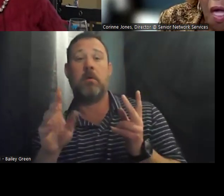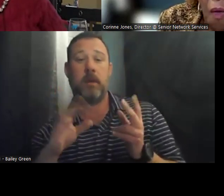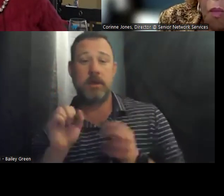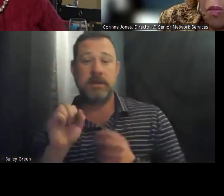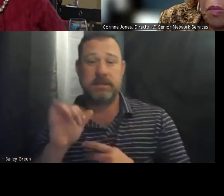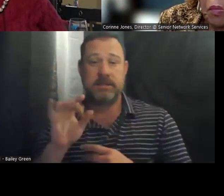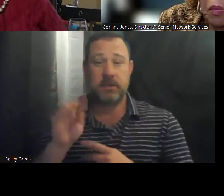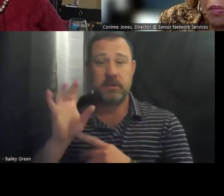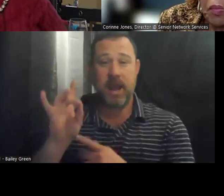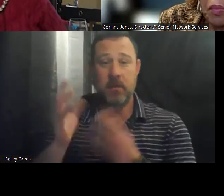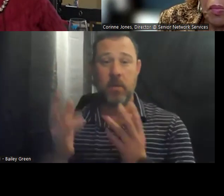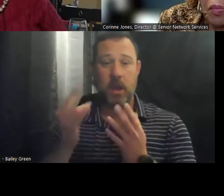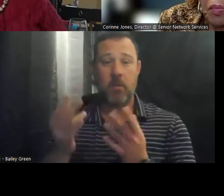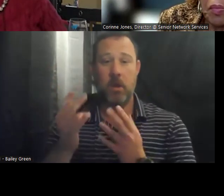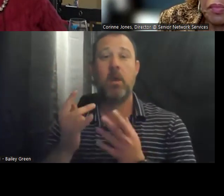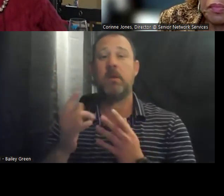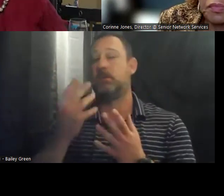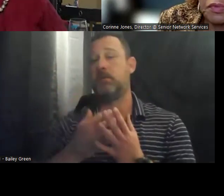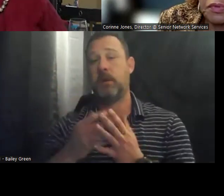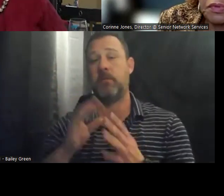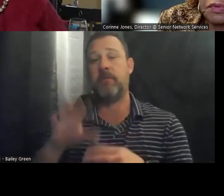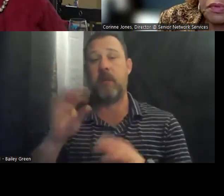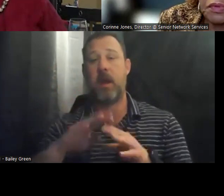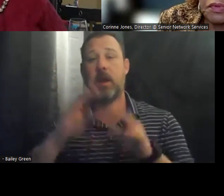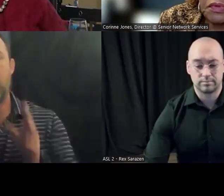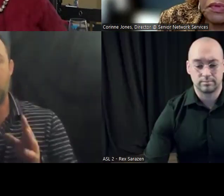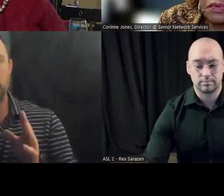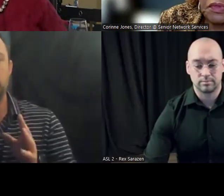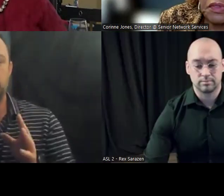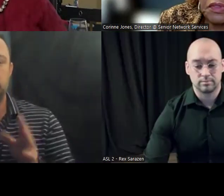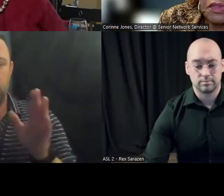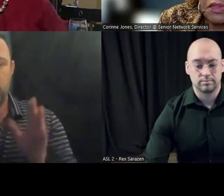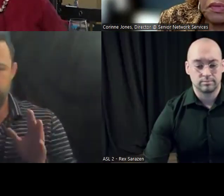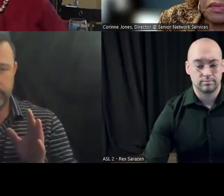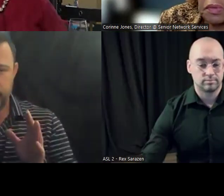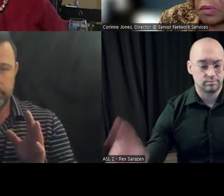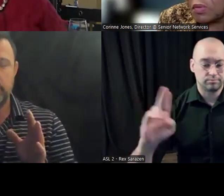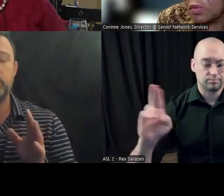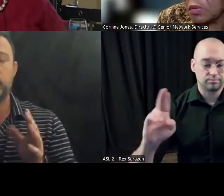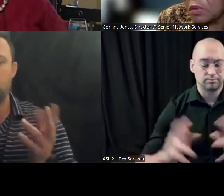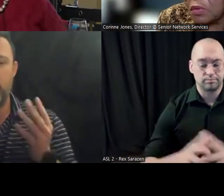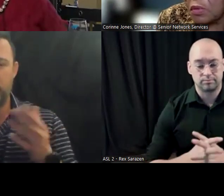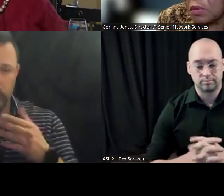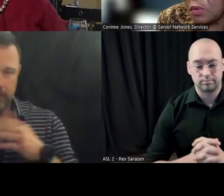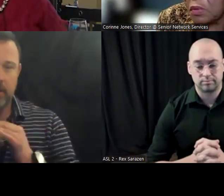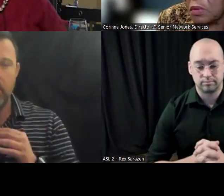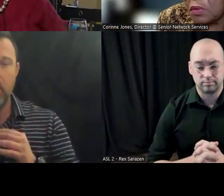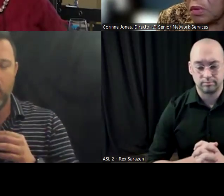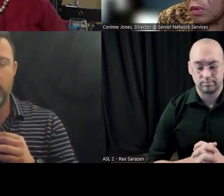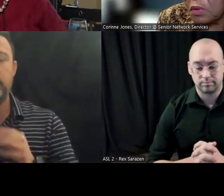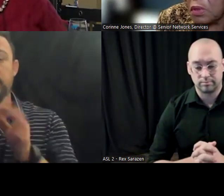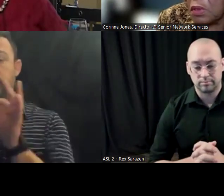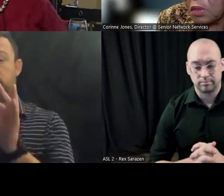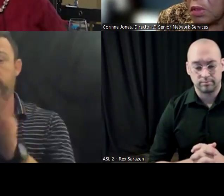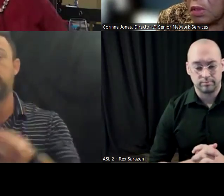waiting list forever, sometimes finding housing is just horrible. So people wait to even get into their own home. Forget about the